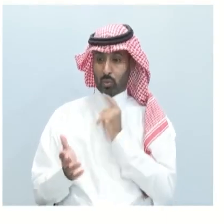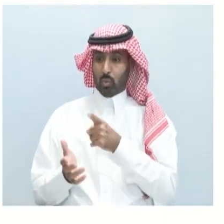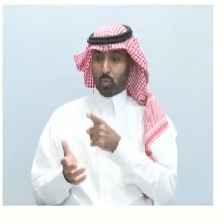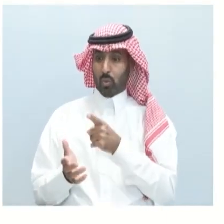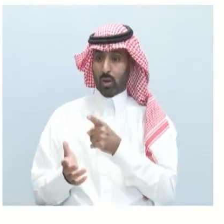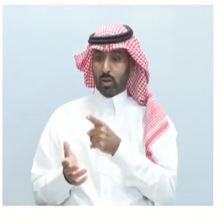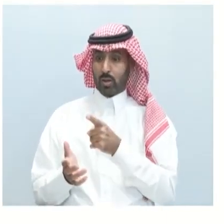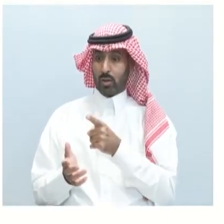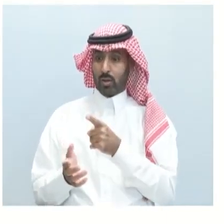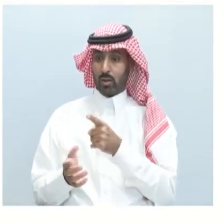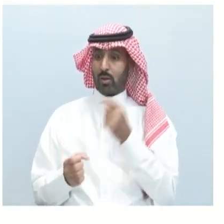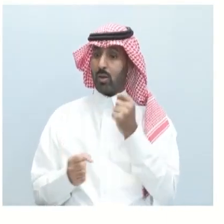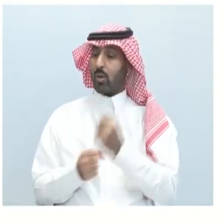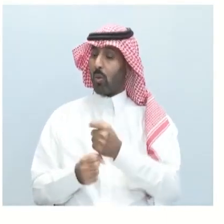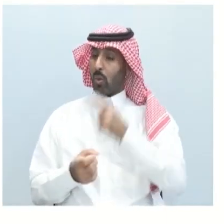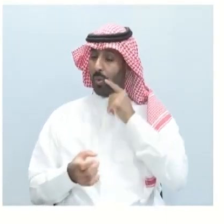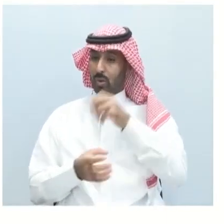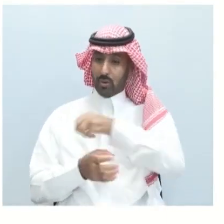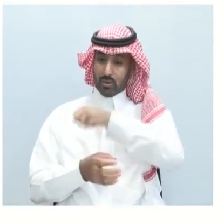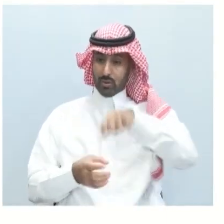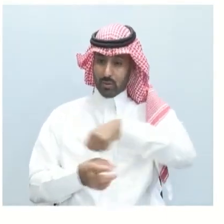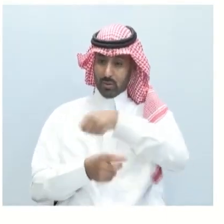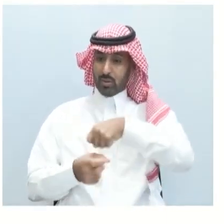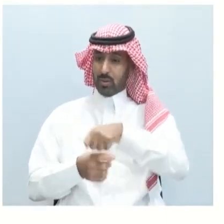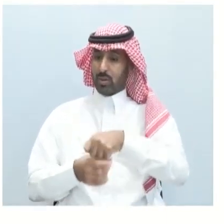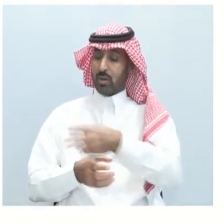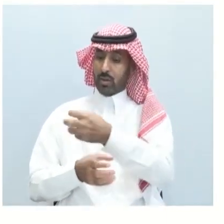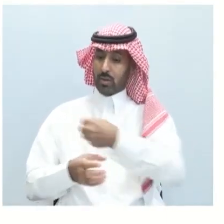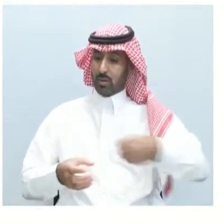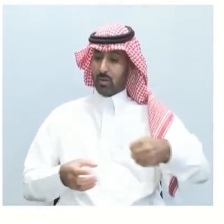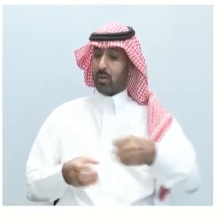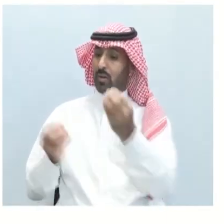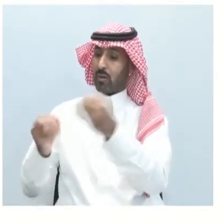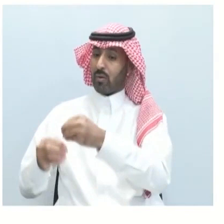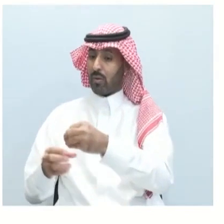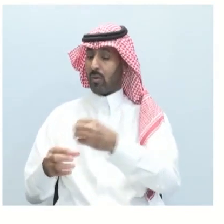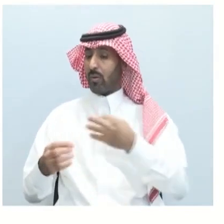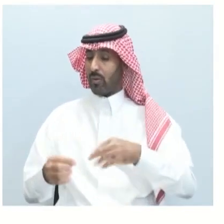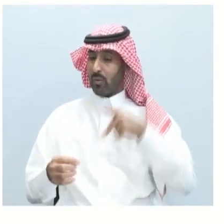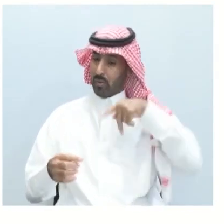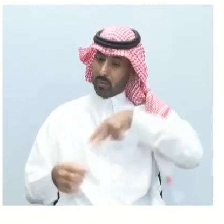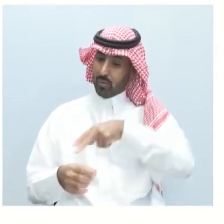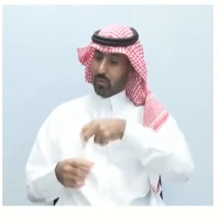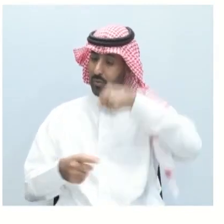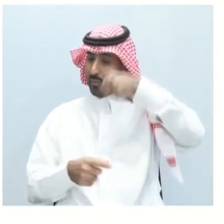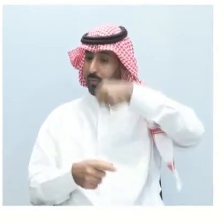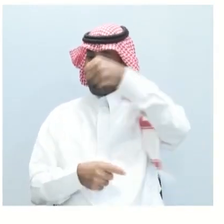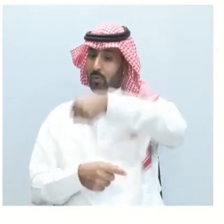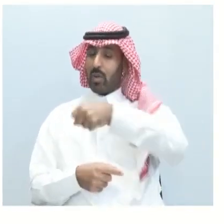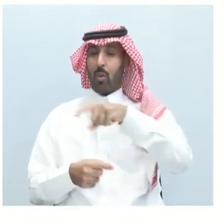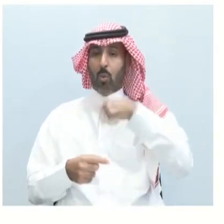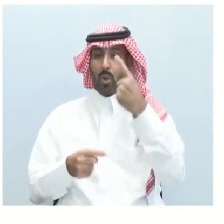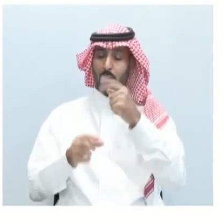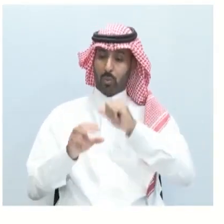want to do our laundry together so that only one of us has to go to the laundromat each week?